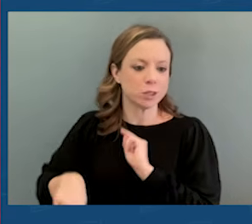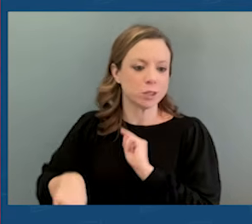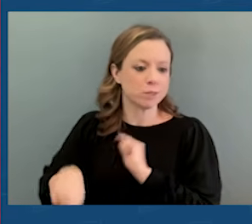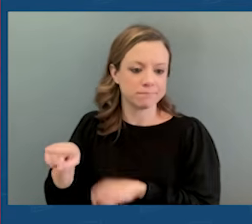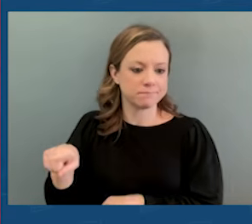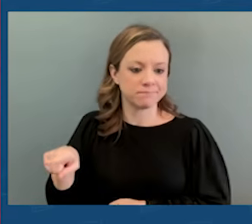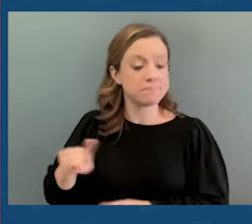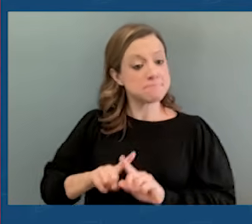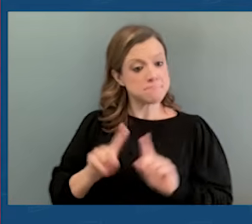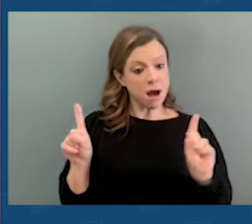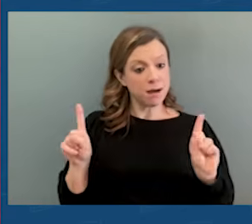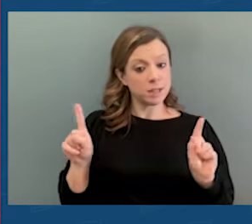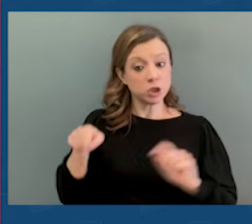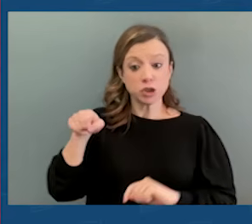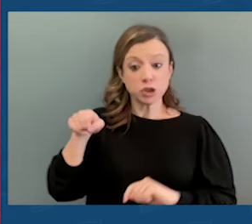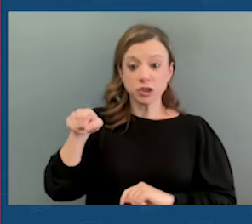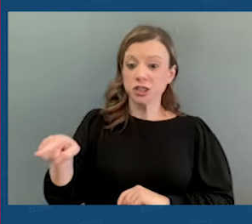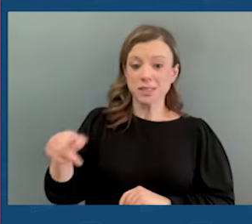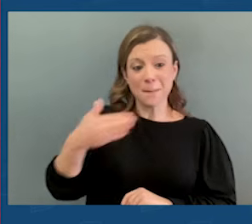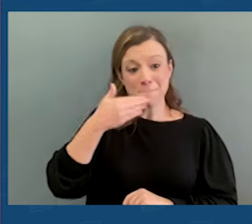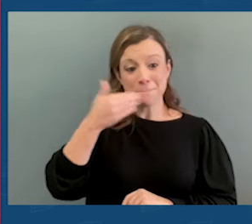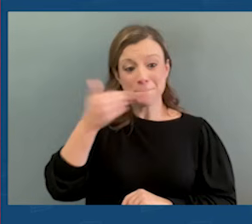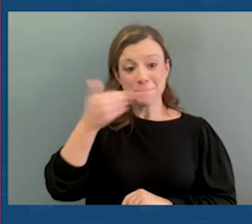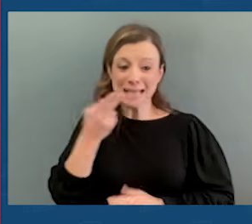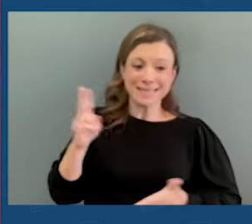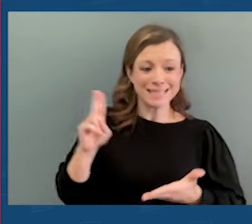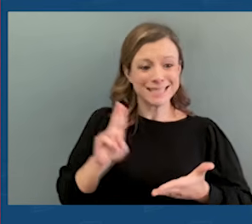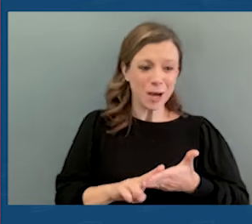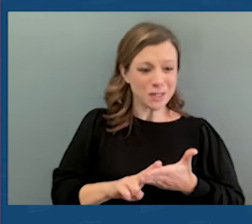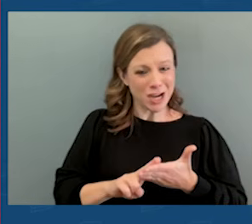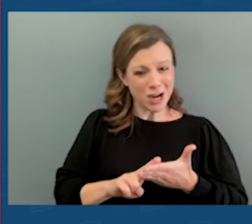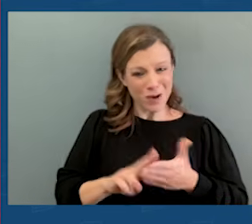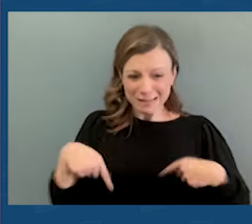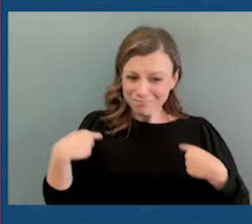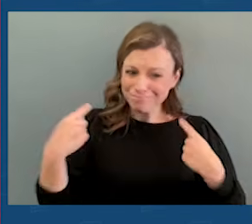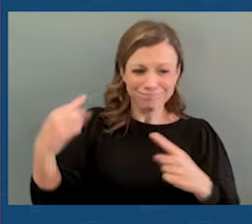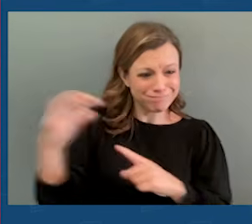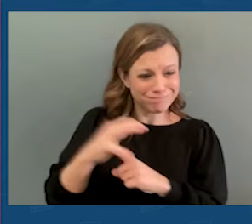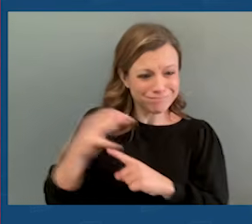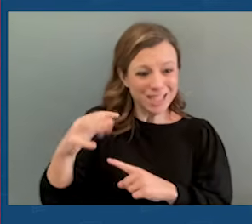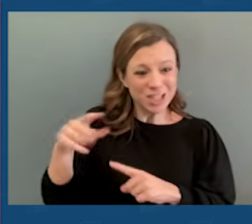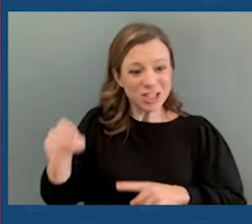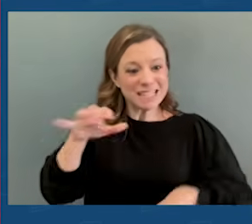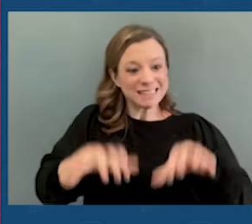But she was the best secretary you could find, typing 100 words a minute.